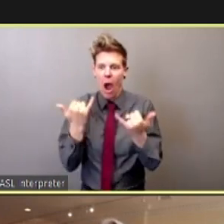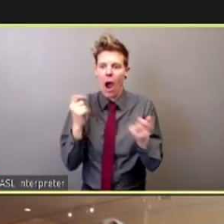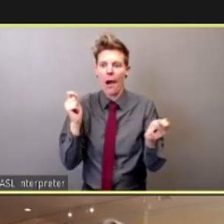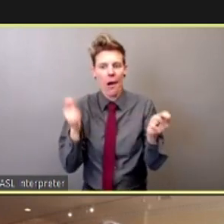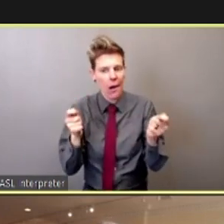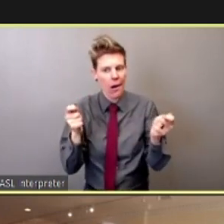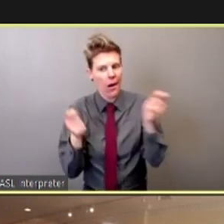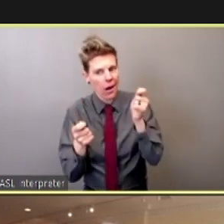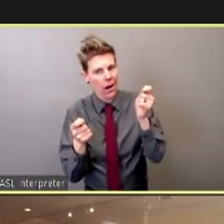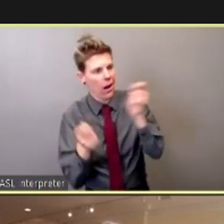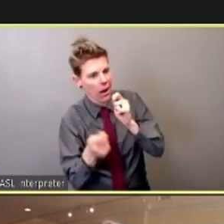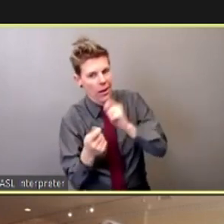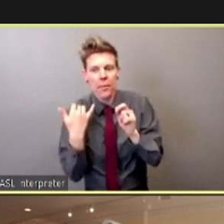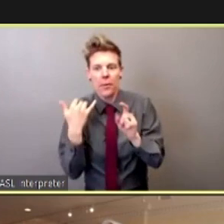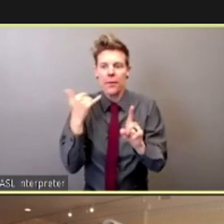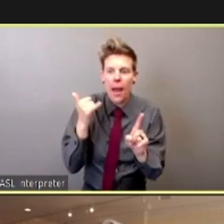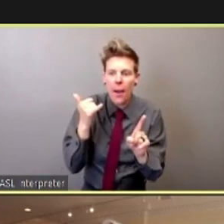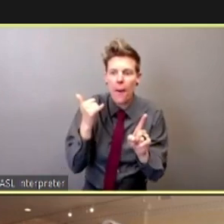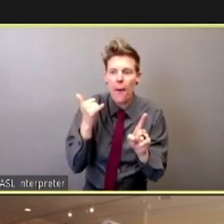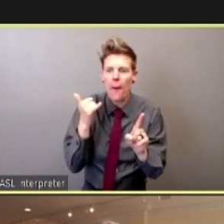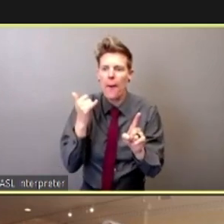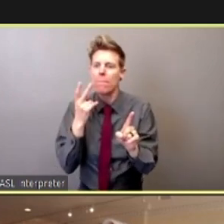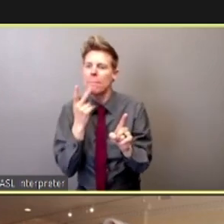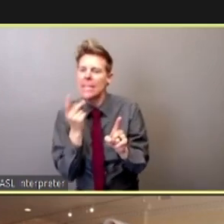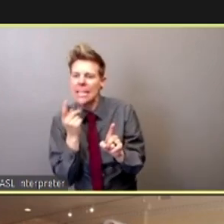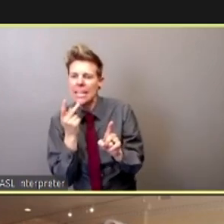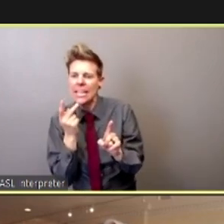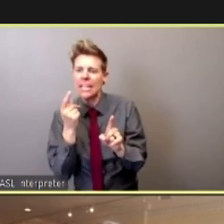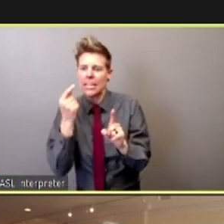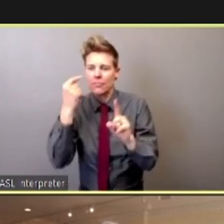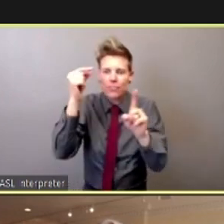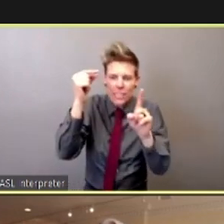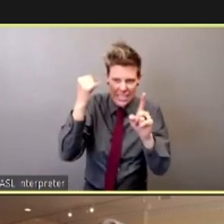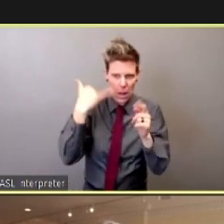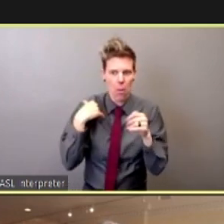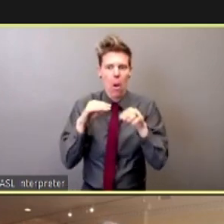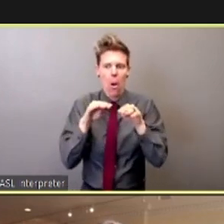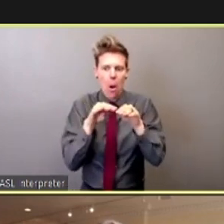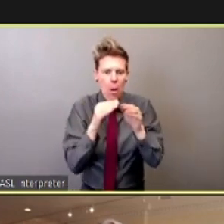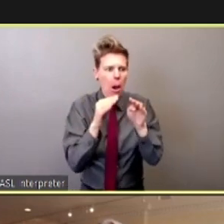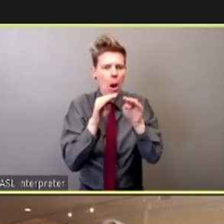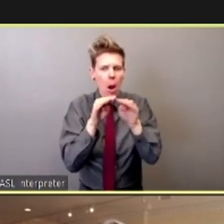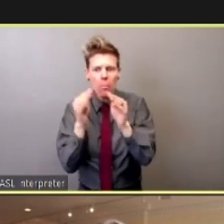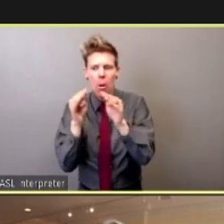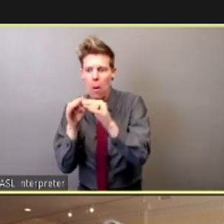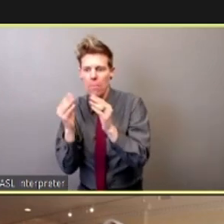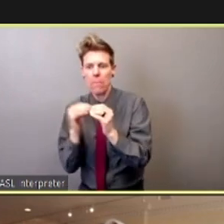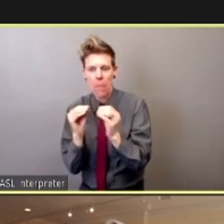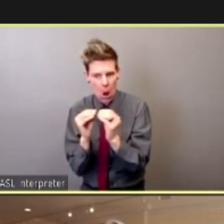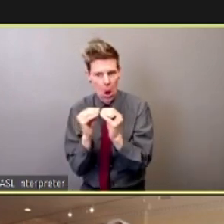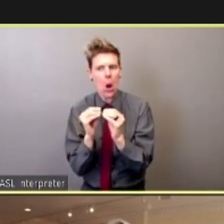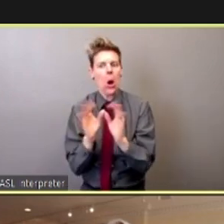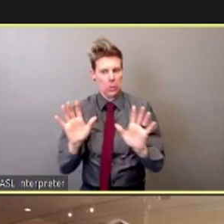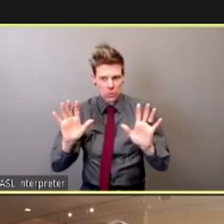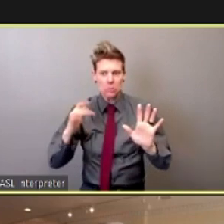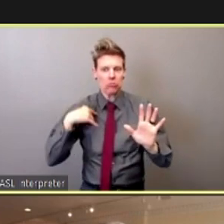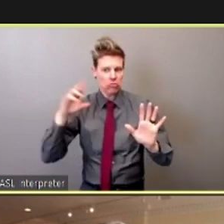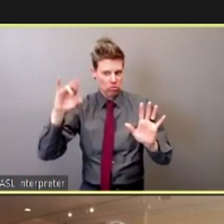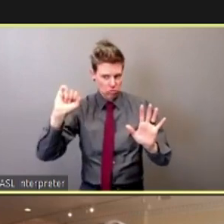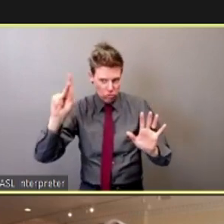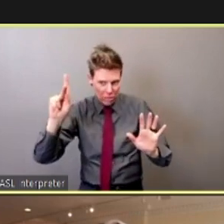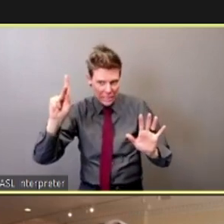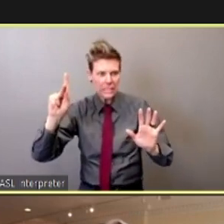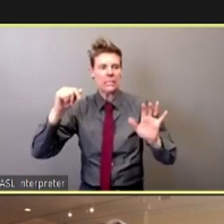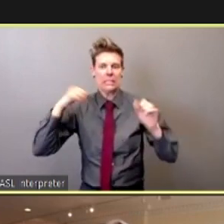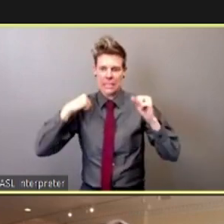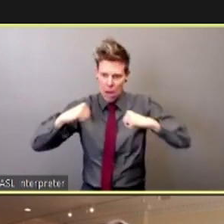opportunities and opening up a little more risk to the state while still being very COVID safe. So now we have